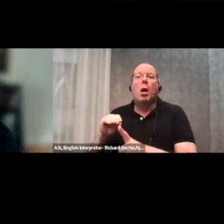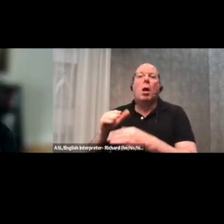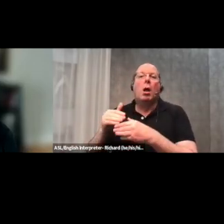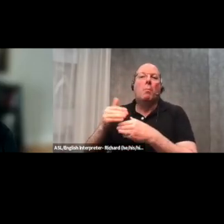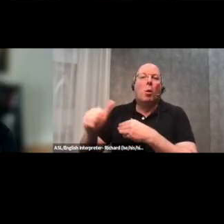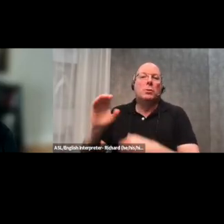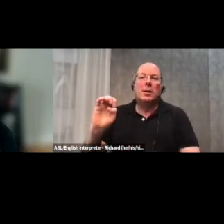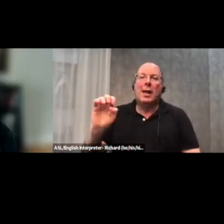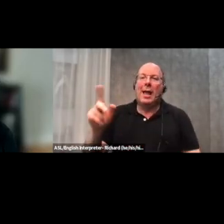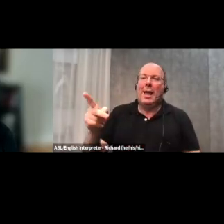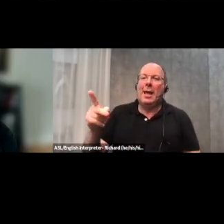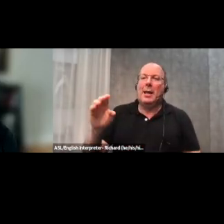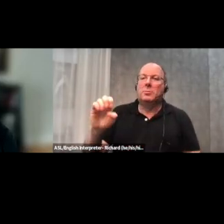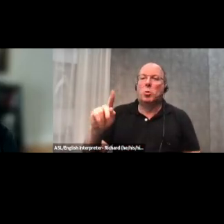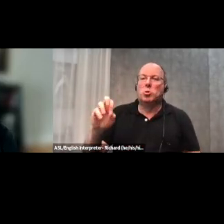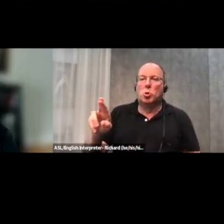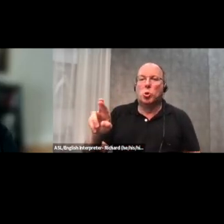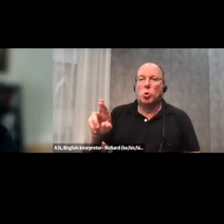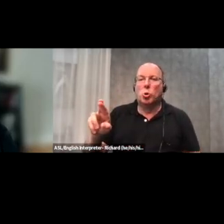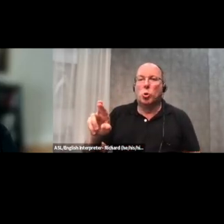would typically get at the emergency room.